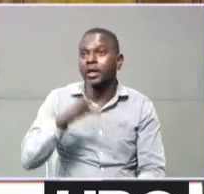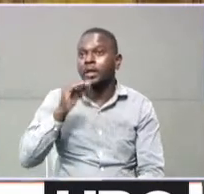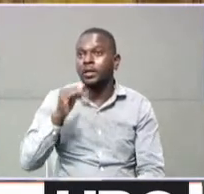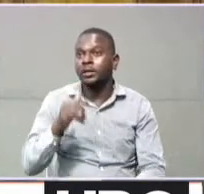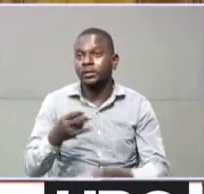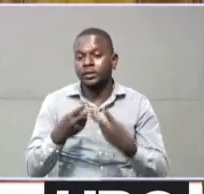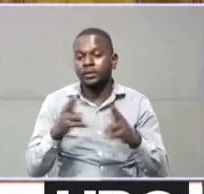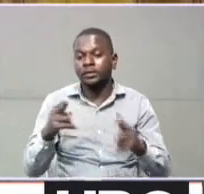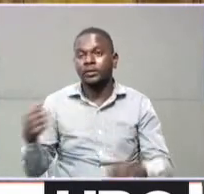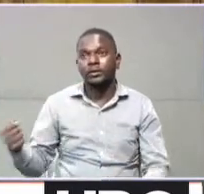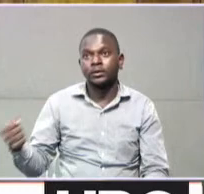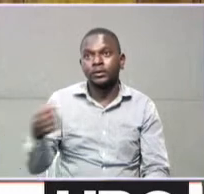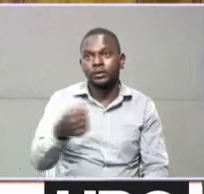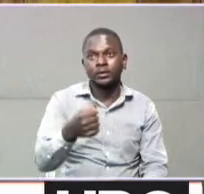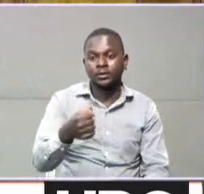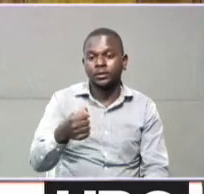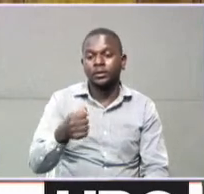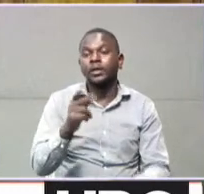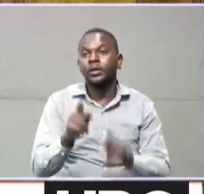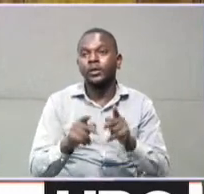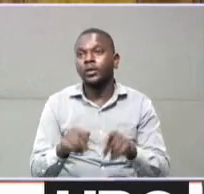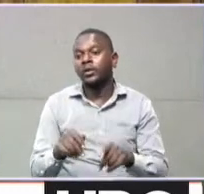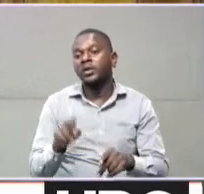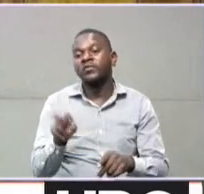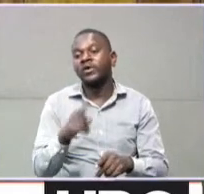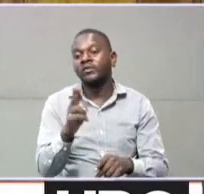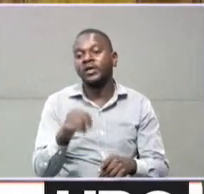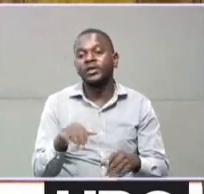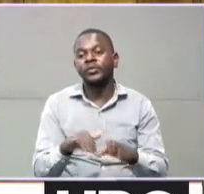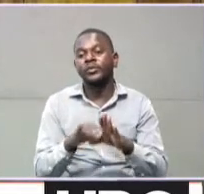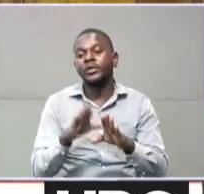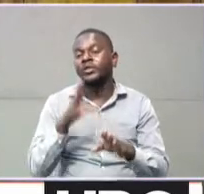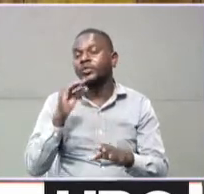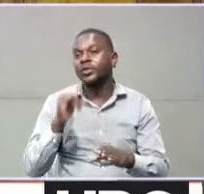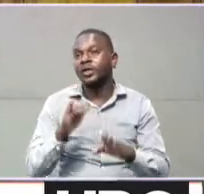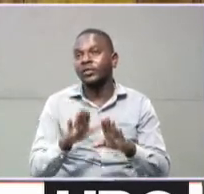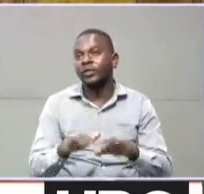begins designating people as though he was a speaker of parliament